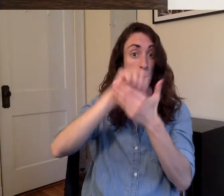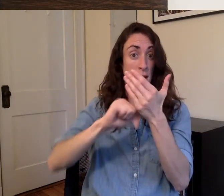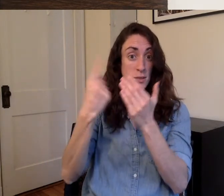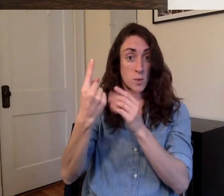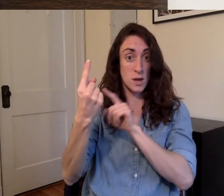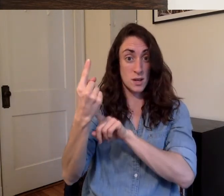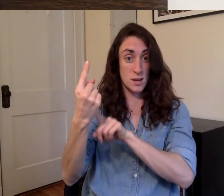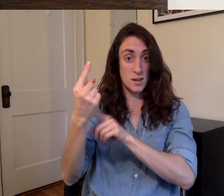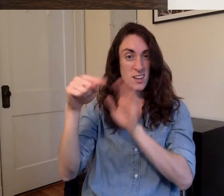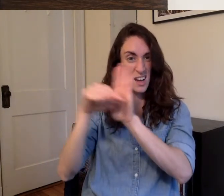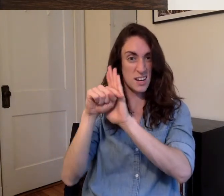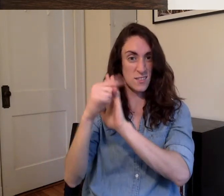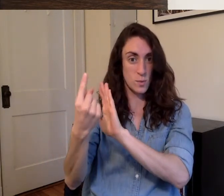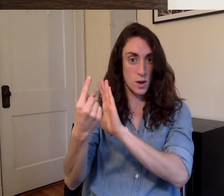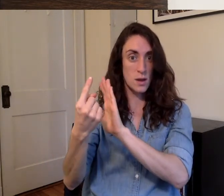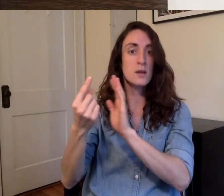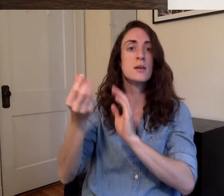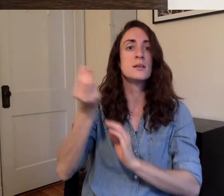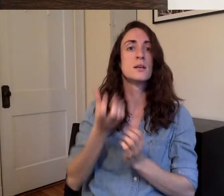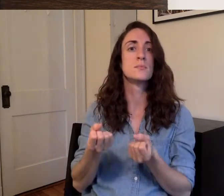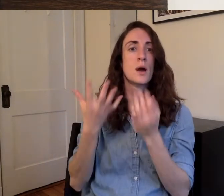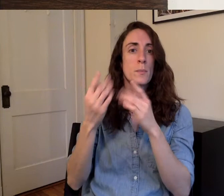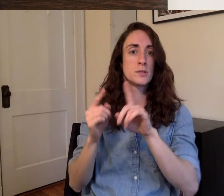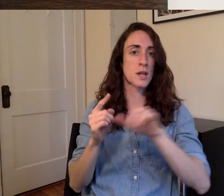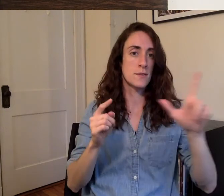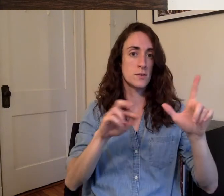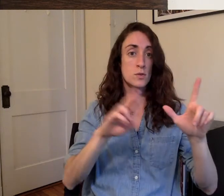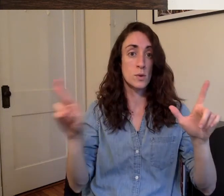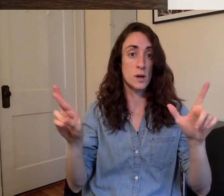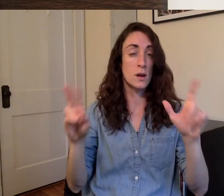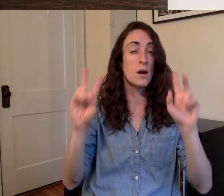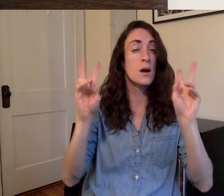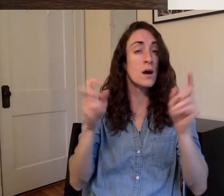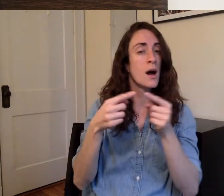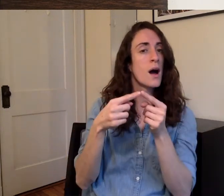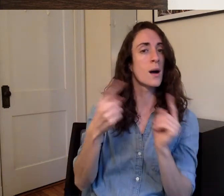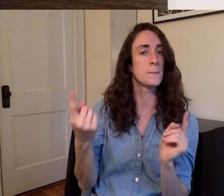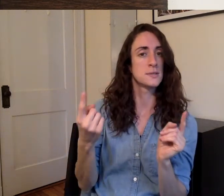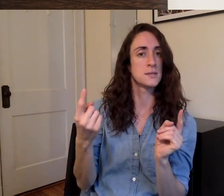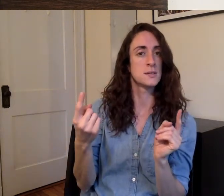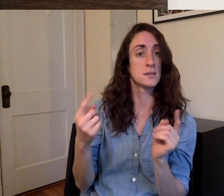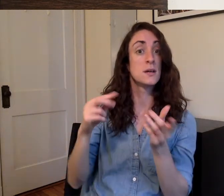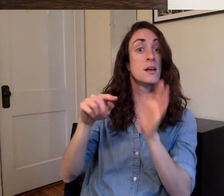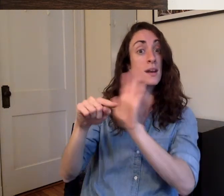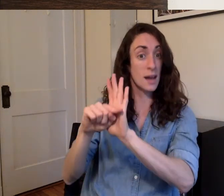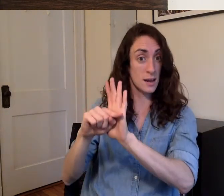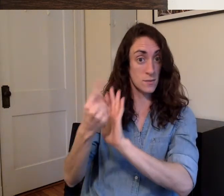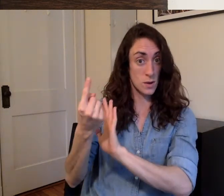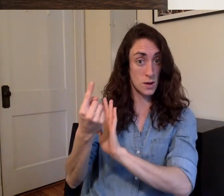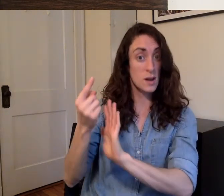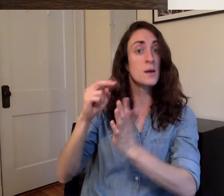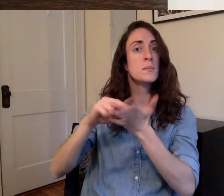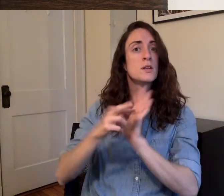Then the number inside the absolute value, that negative 1, tells us how to move horizontally. And it's kind of